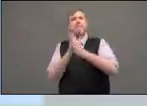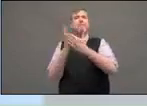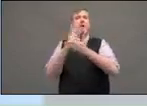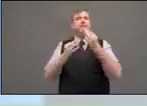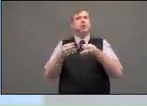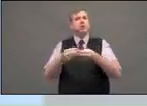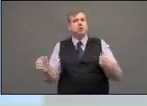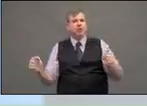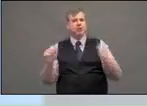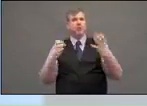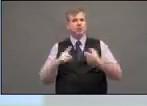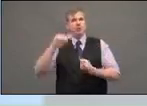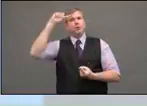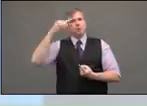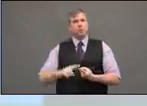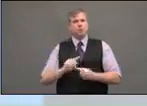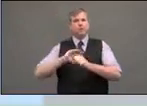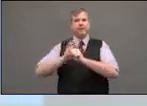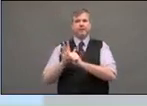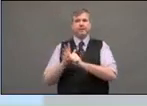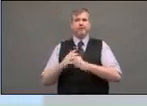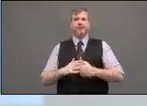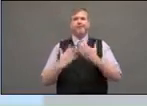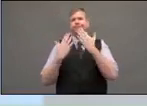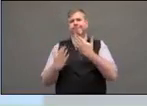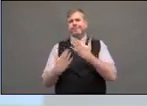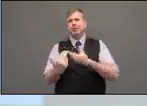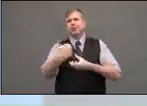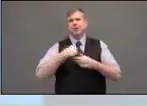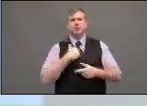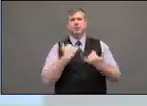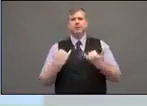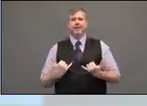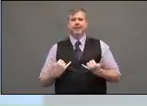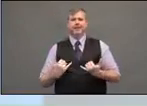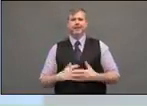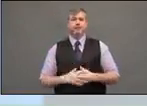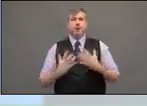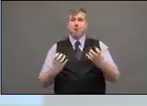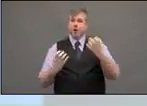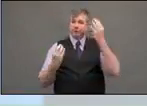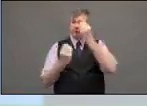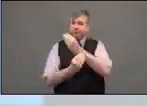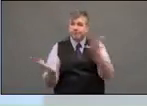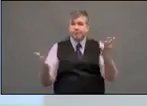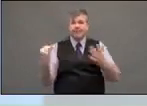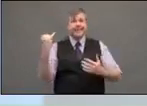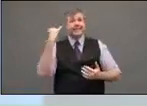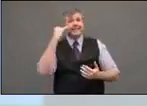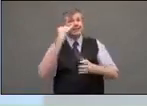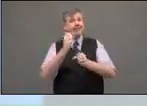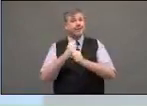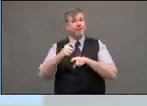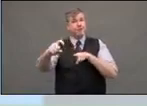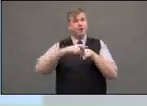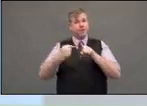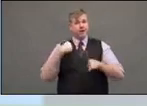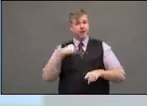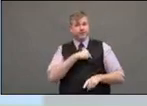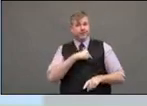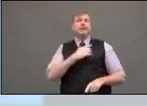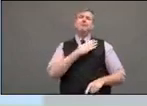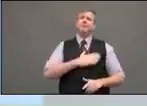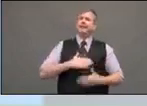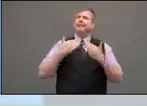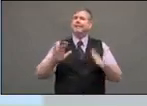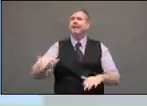joining us today. And I want to extend to you all, as if you were to receive a call from us, please answer the phone. Again, as Dr.